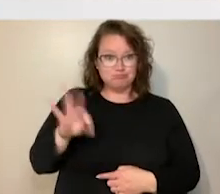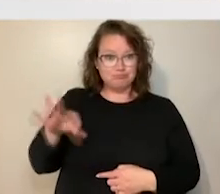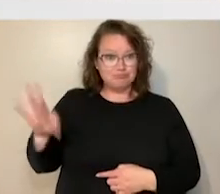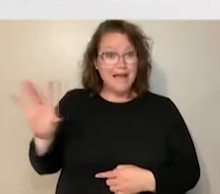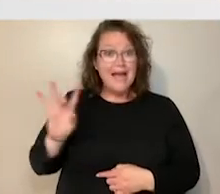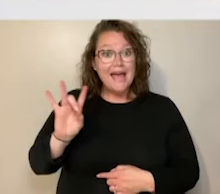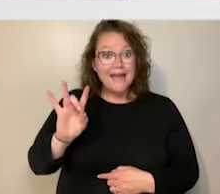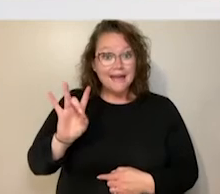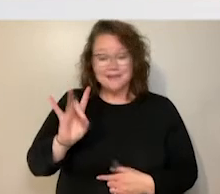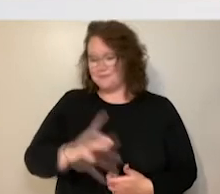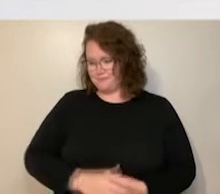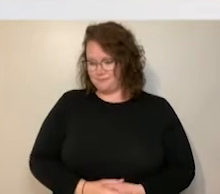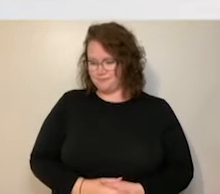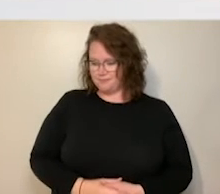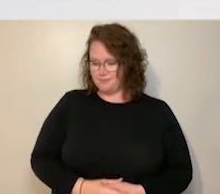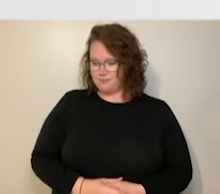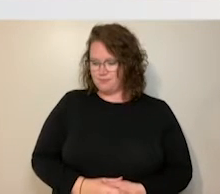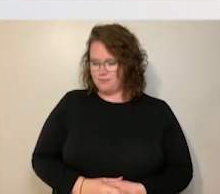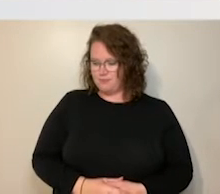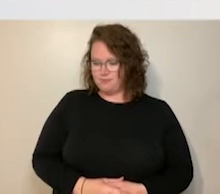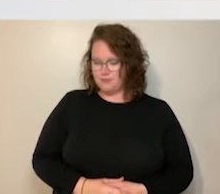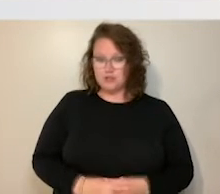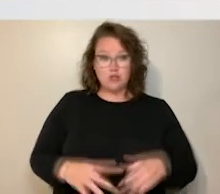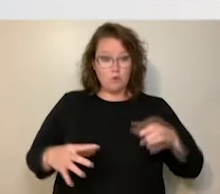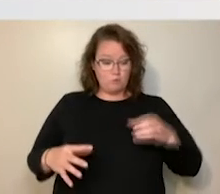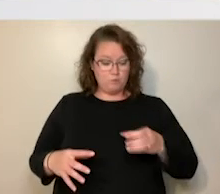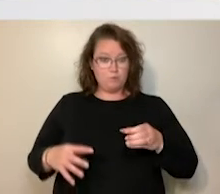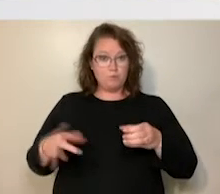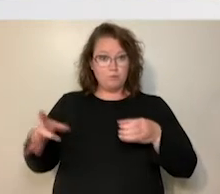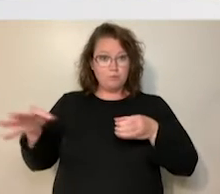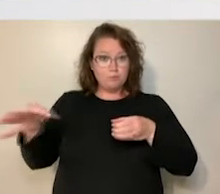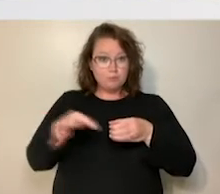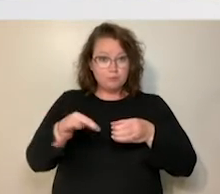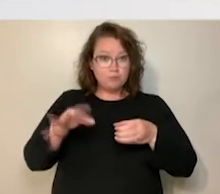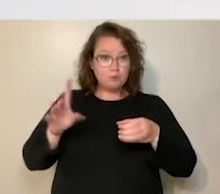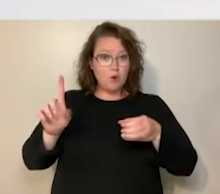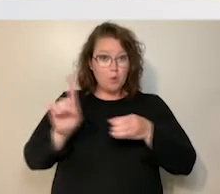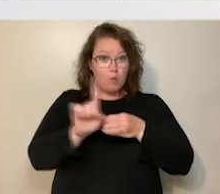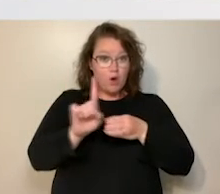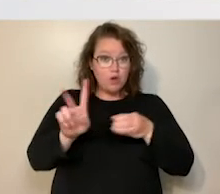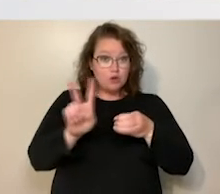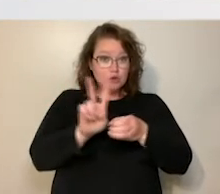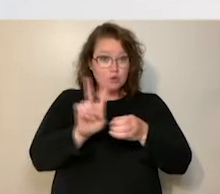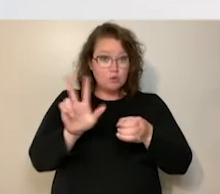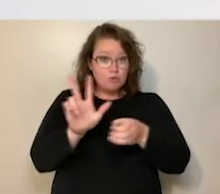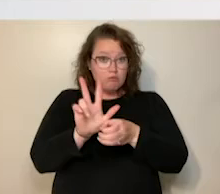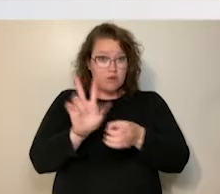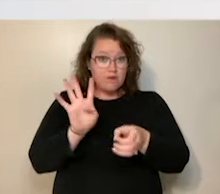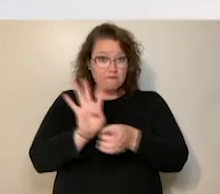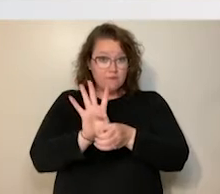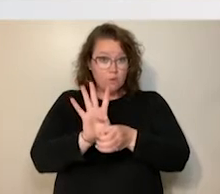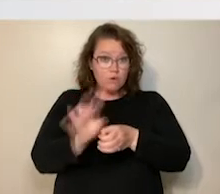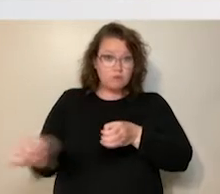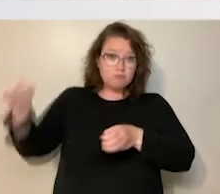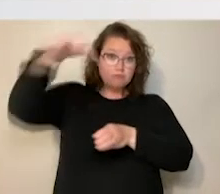All right, so let's give this spider some legs. We'll do 4 on each side